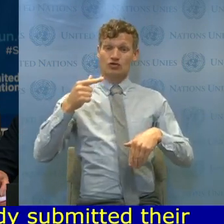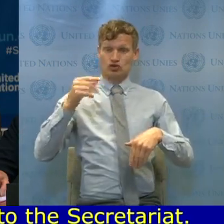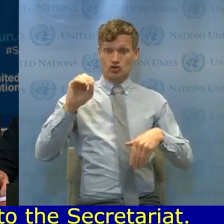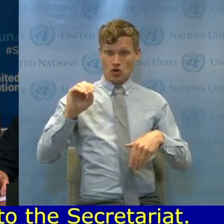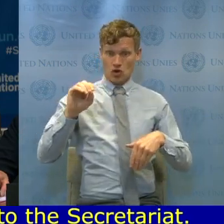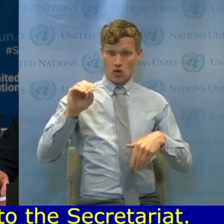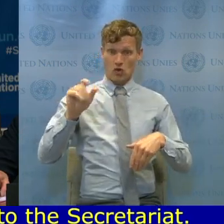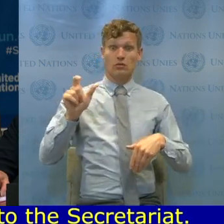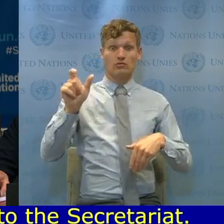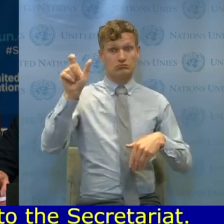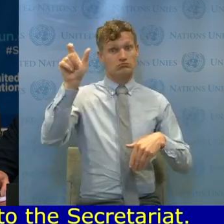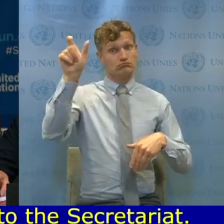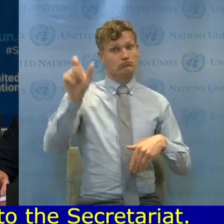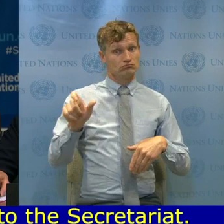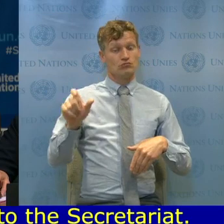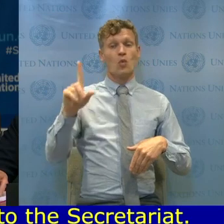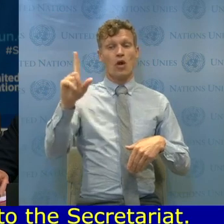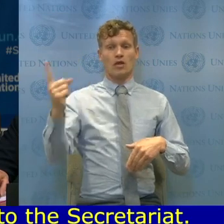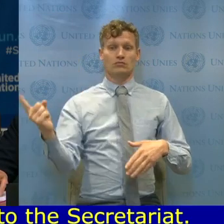that seat.